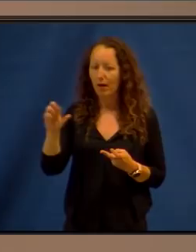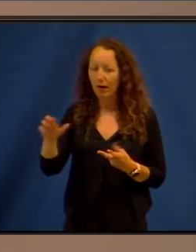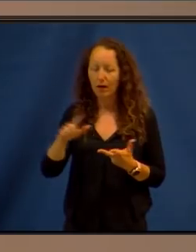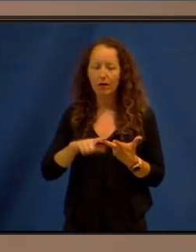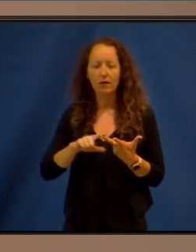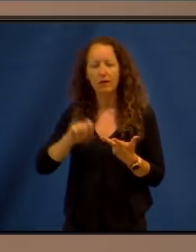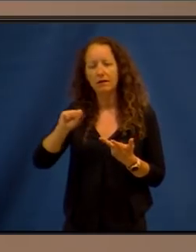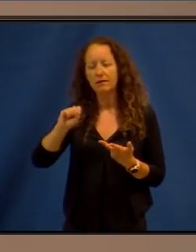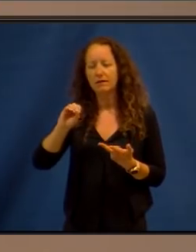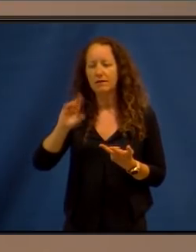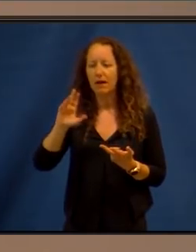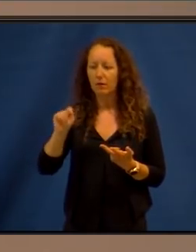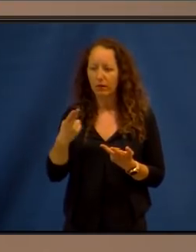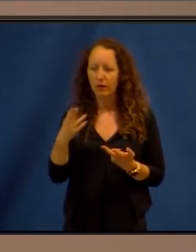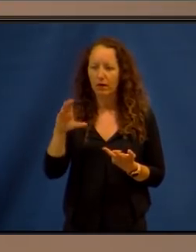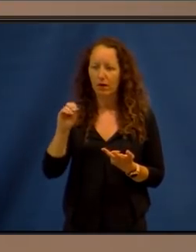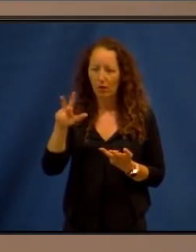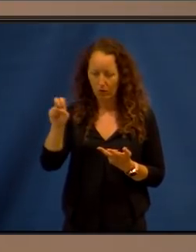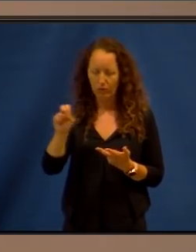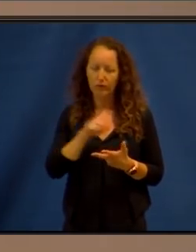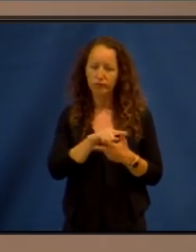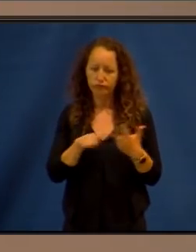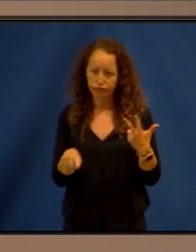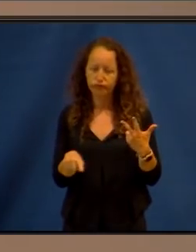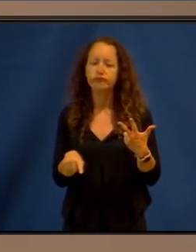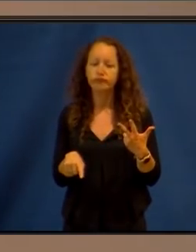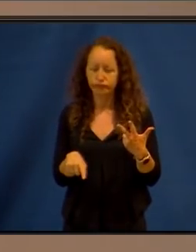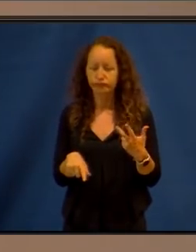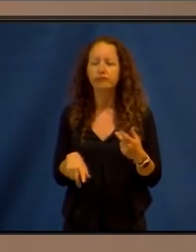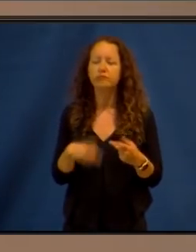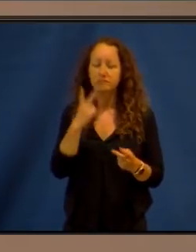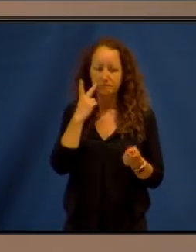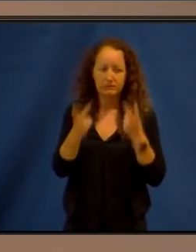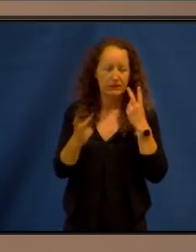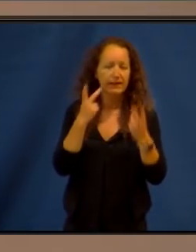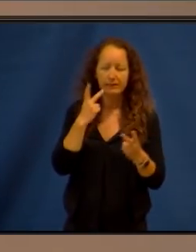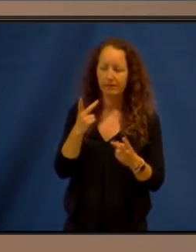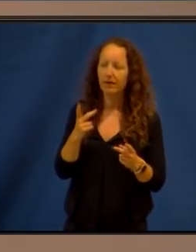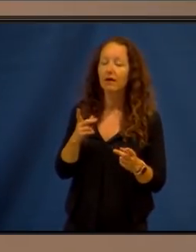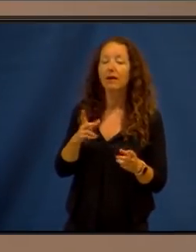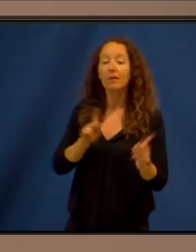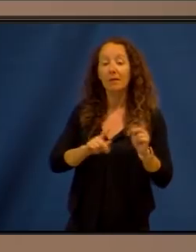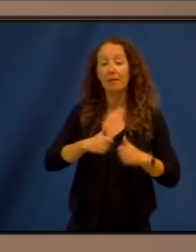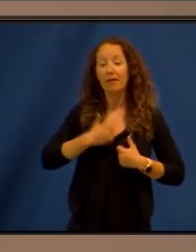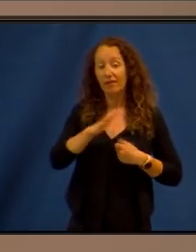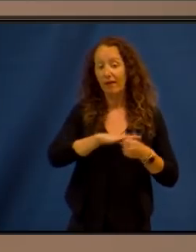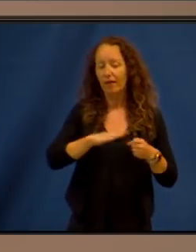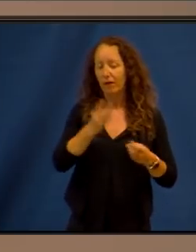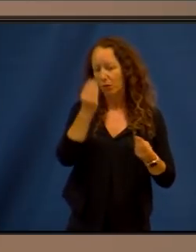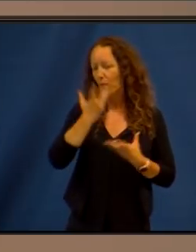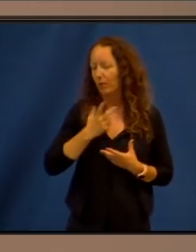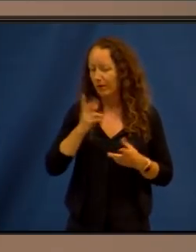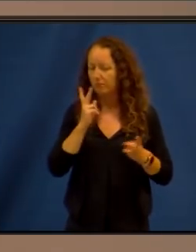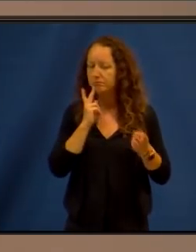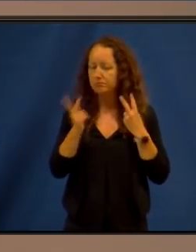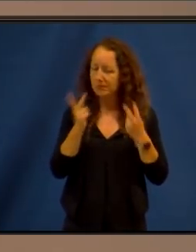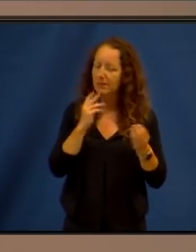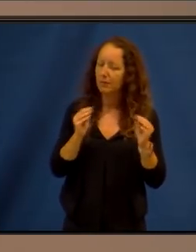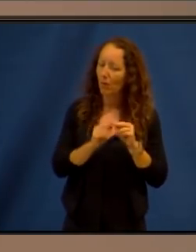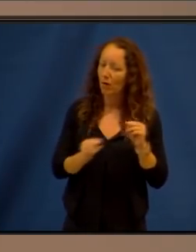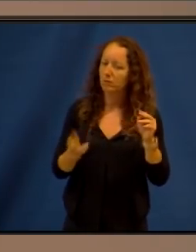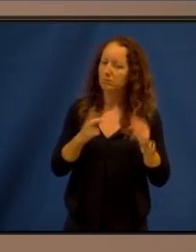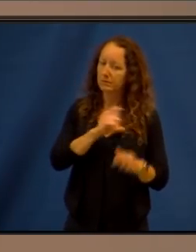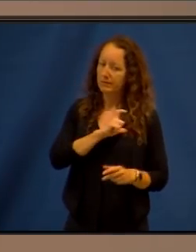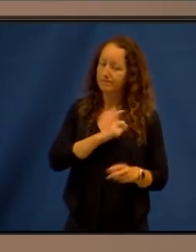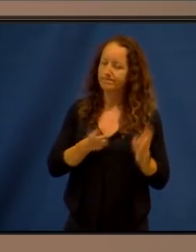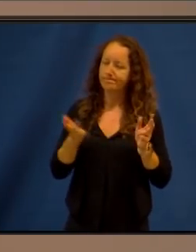accomplished. I've heard from residents up there that they have seen rangers patrolling the area, and as